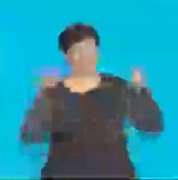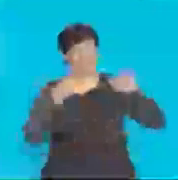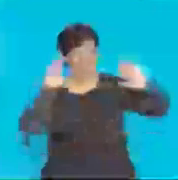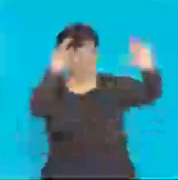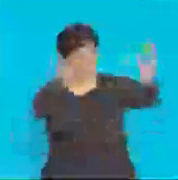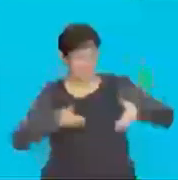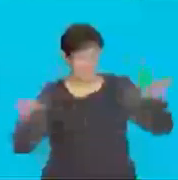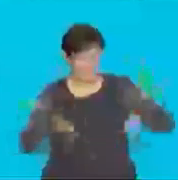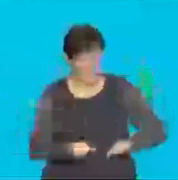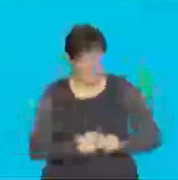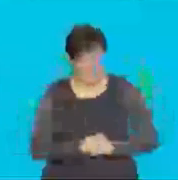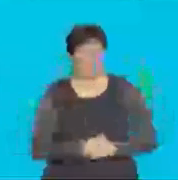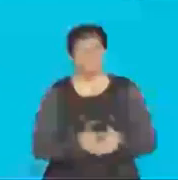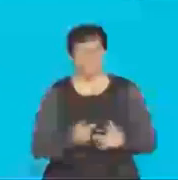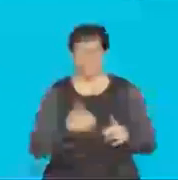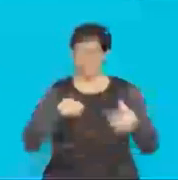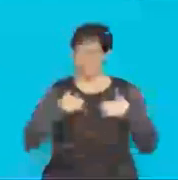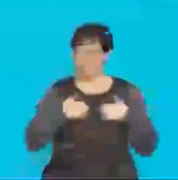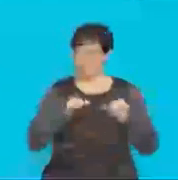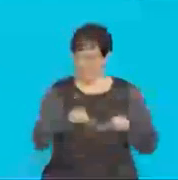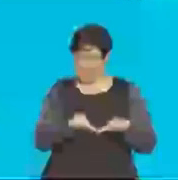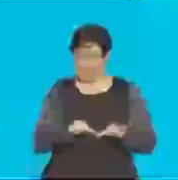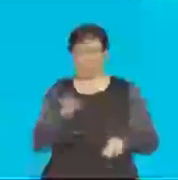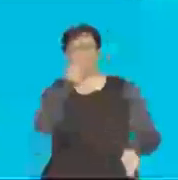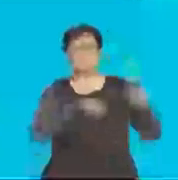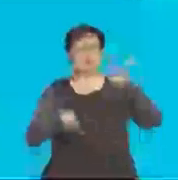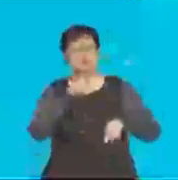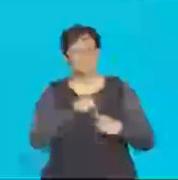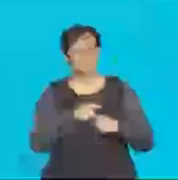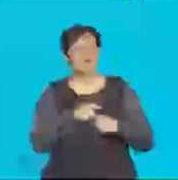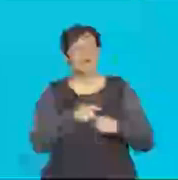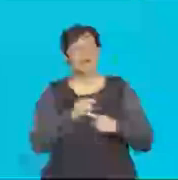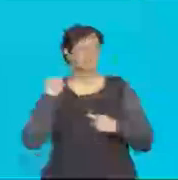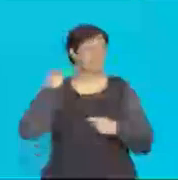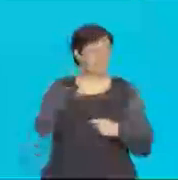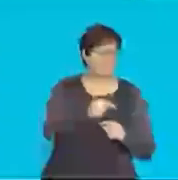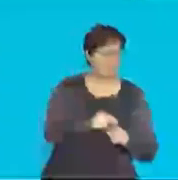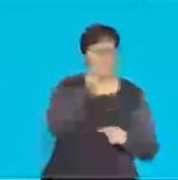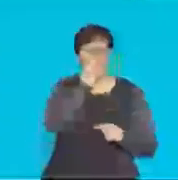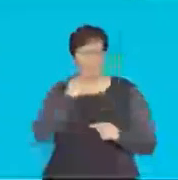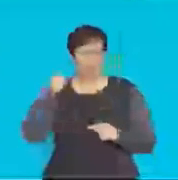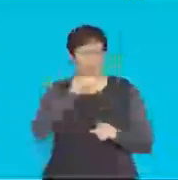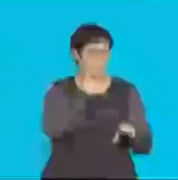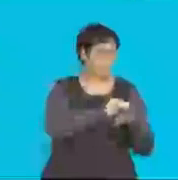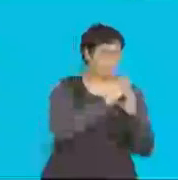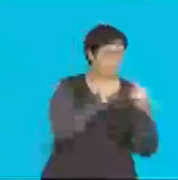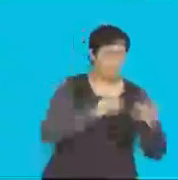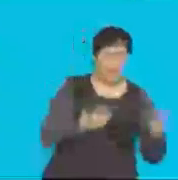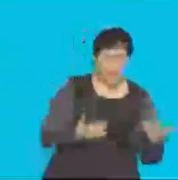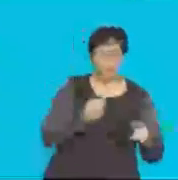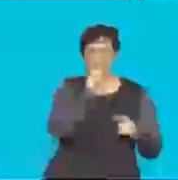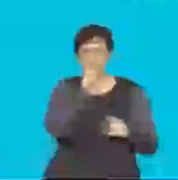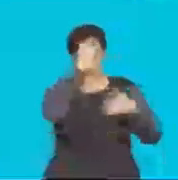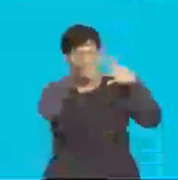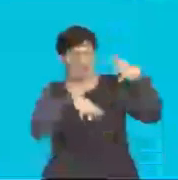Welcome, life science learners, back from the break. Trust that you're excited. We're revising genetics. We've looked at how to solve some genetic problems